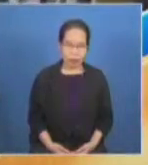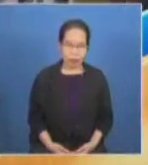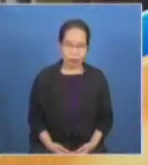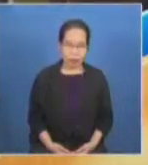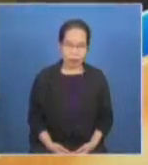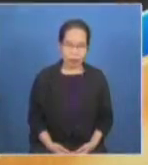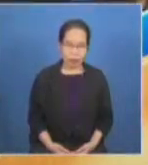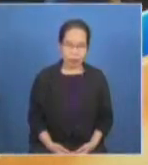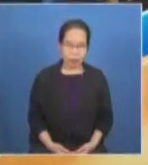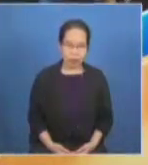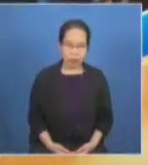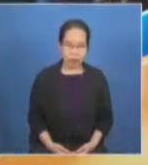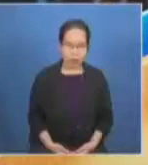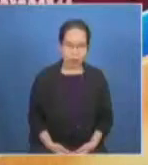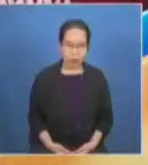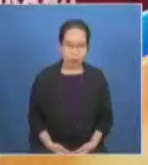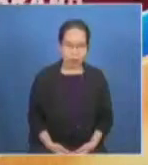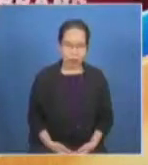Thank you po.